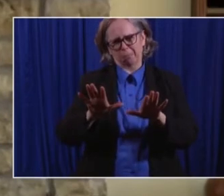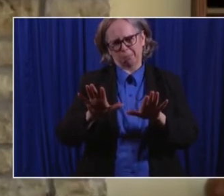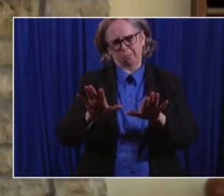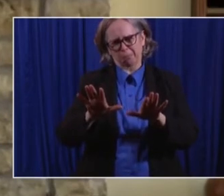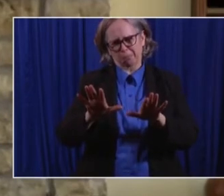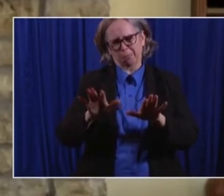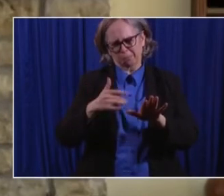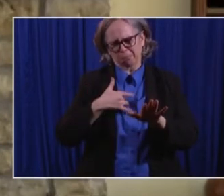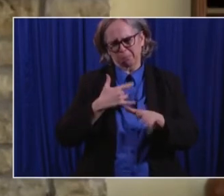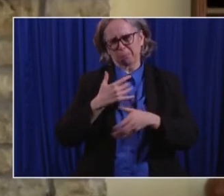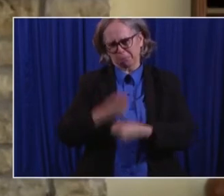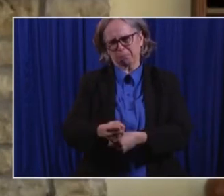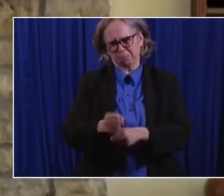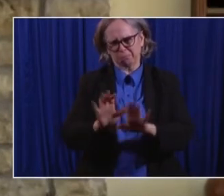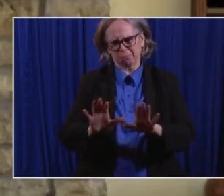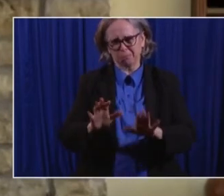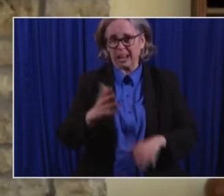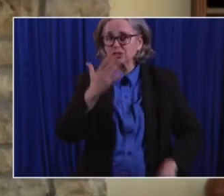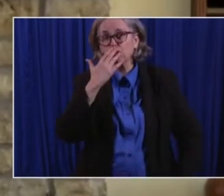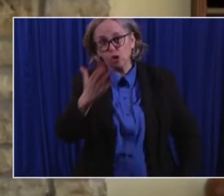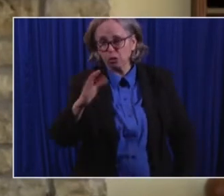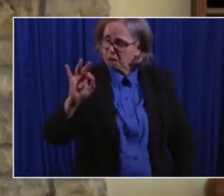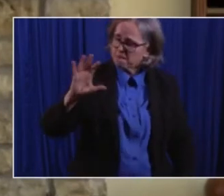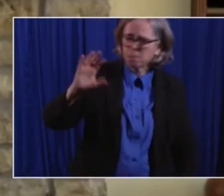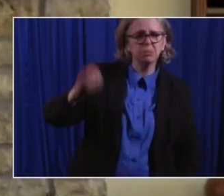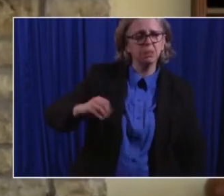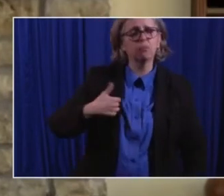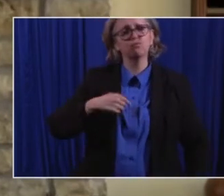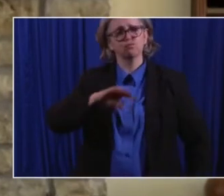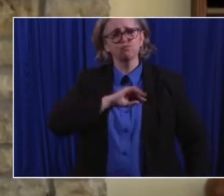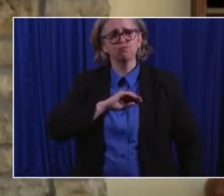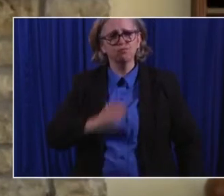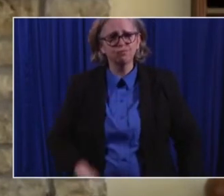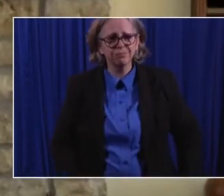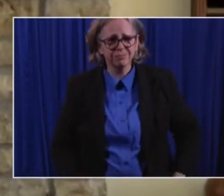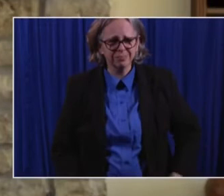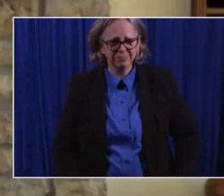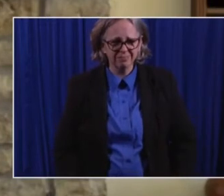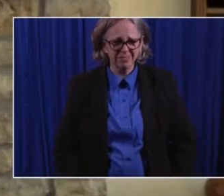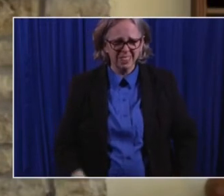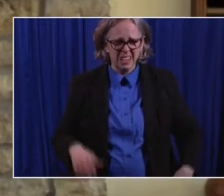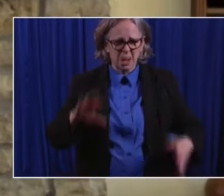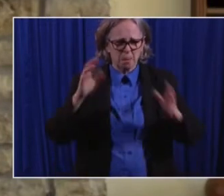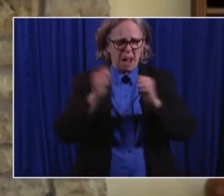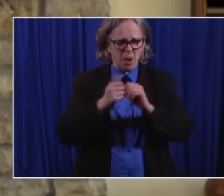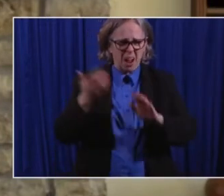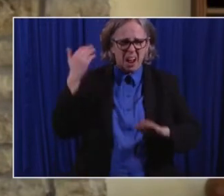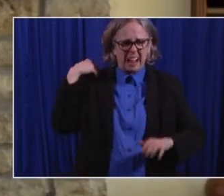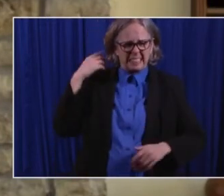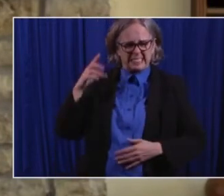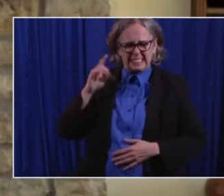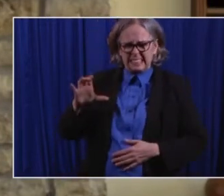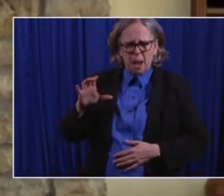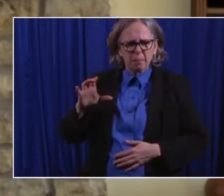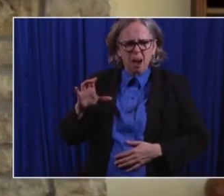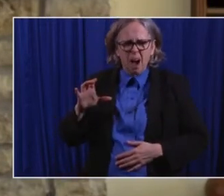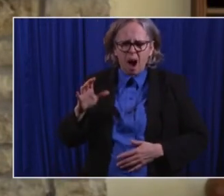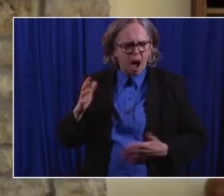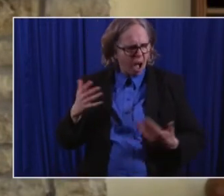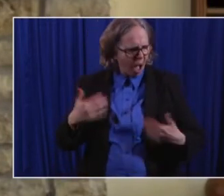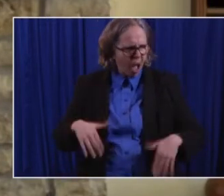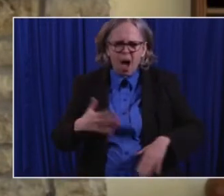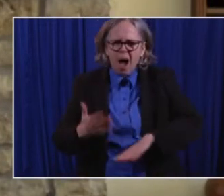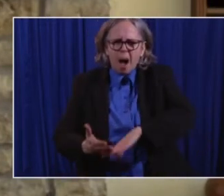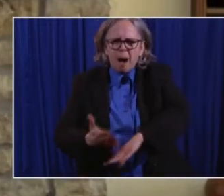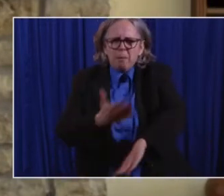95% full is pretty good. And we've come a long way from where we were in December when we had a large number of our